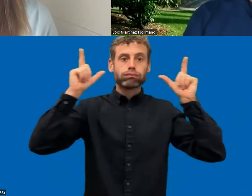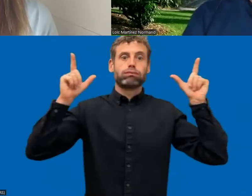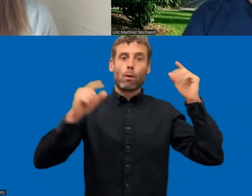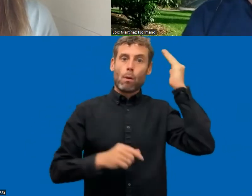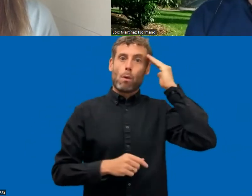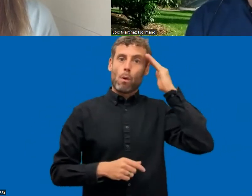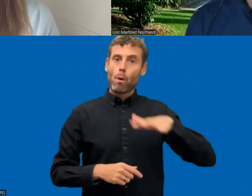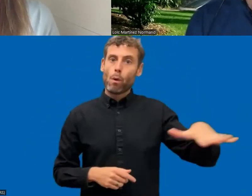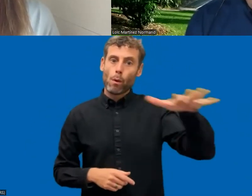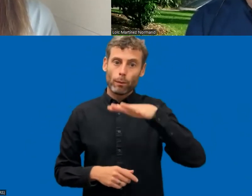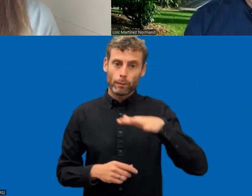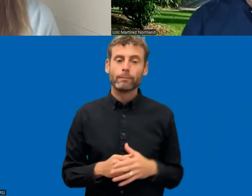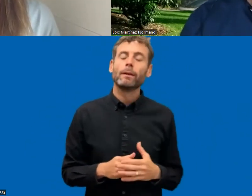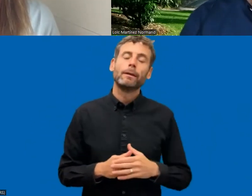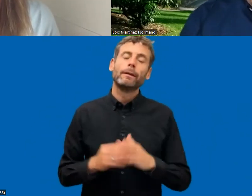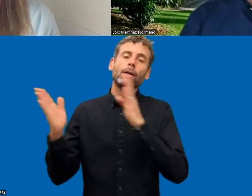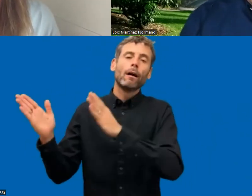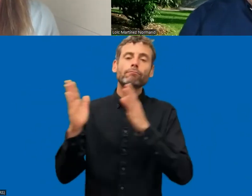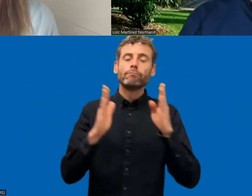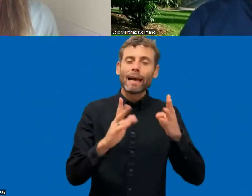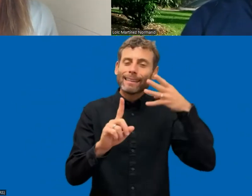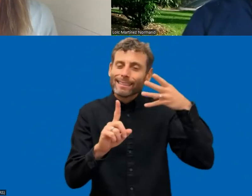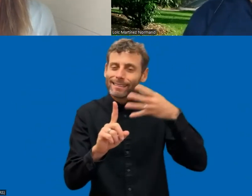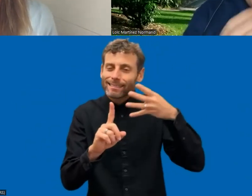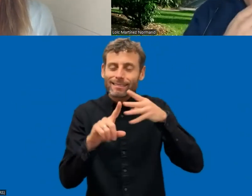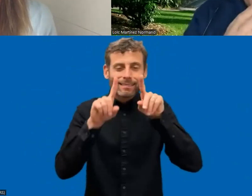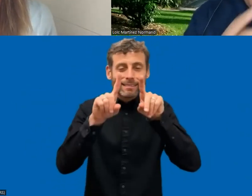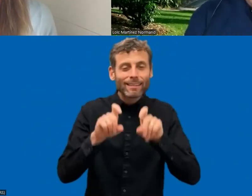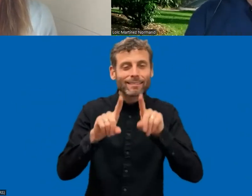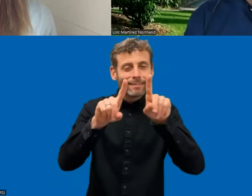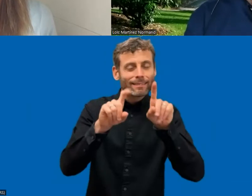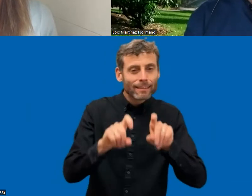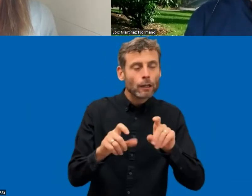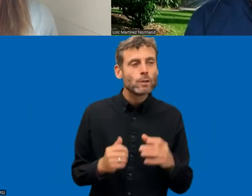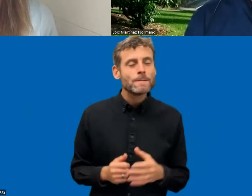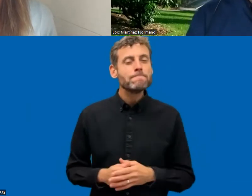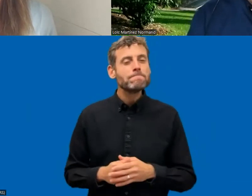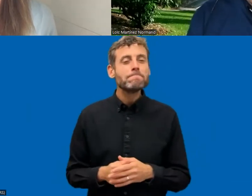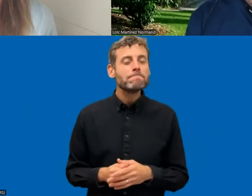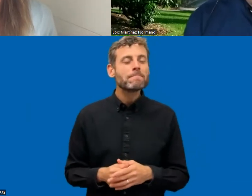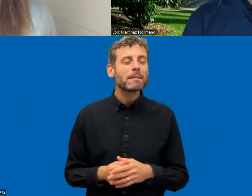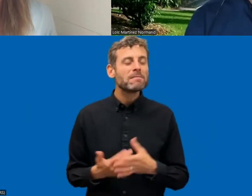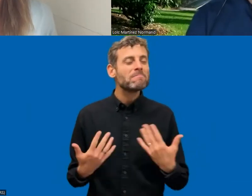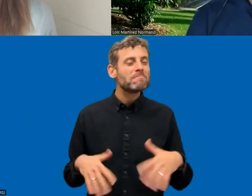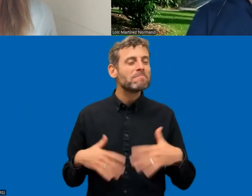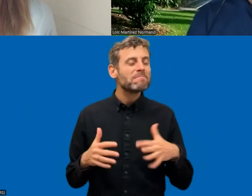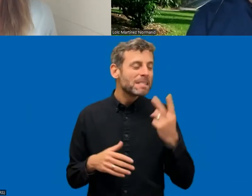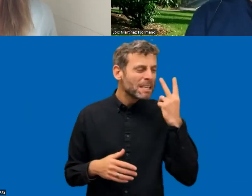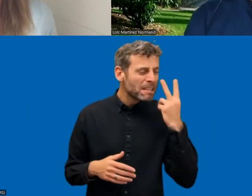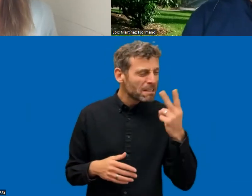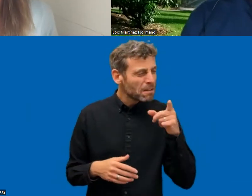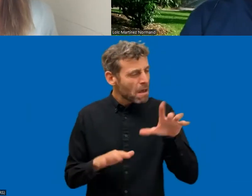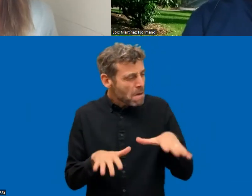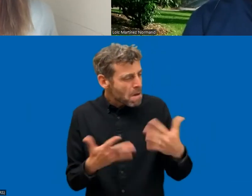for the testing, I think, I mean, it has been really interesting to see the different approaches from different